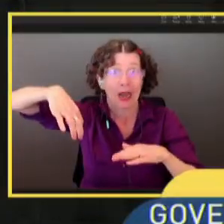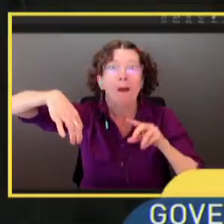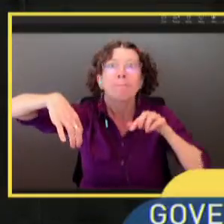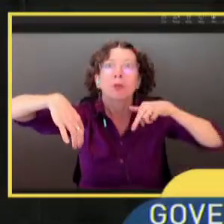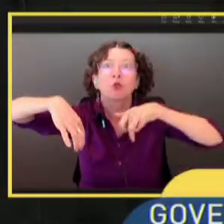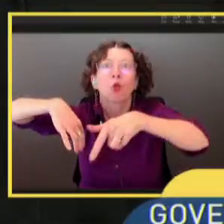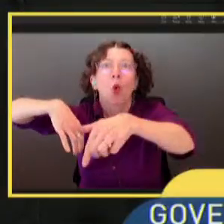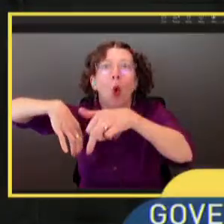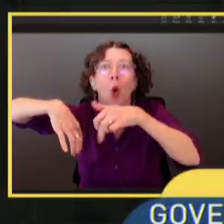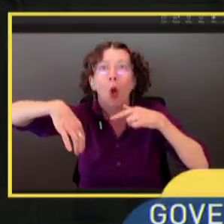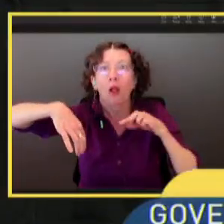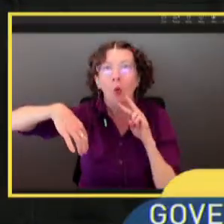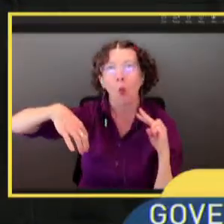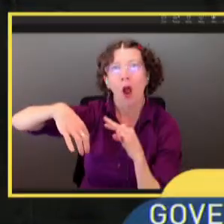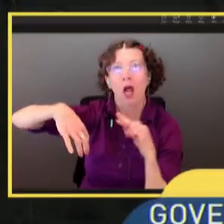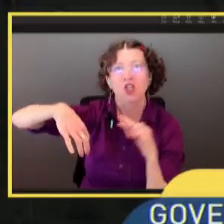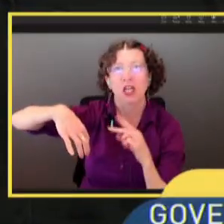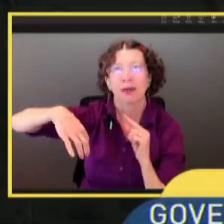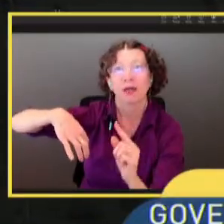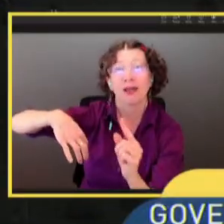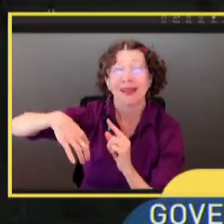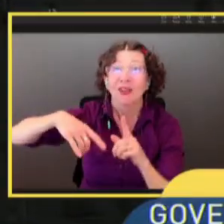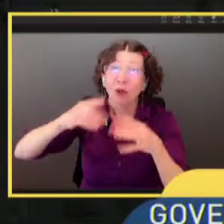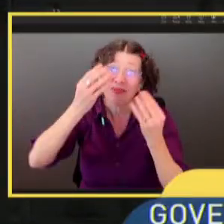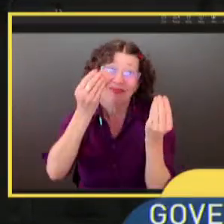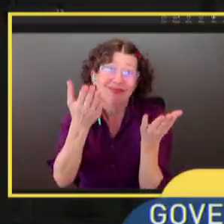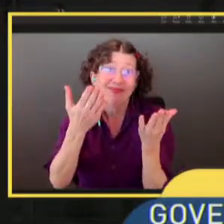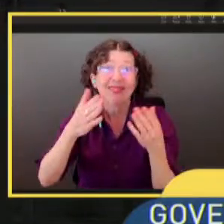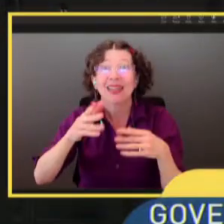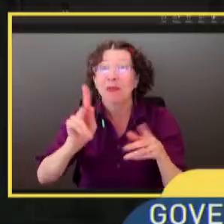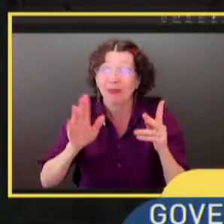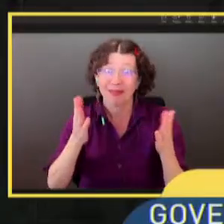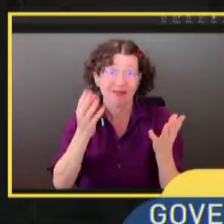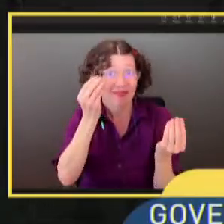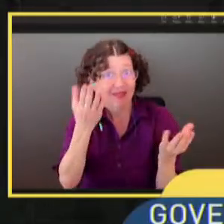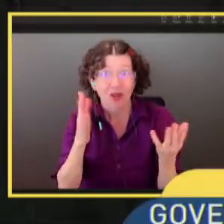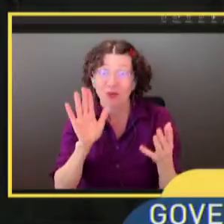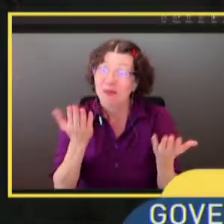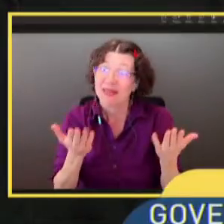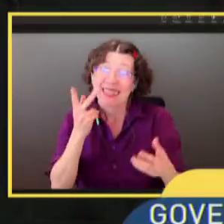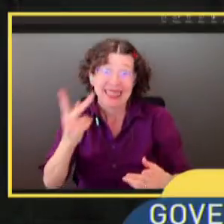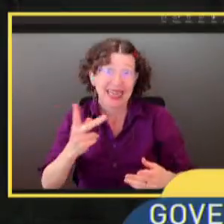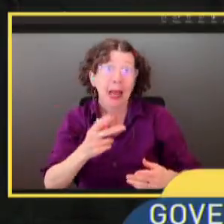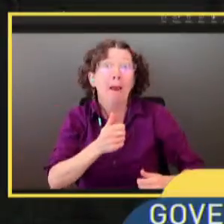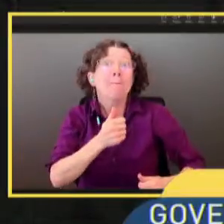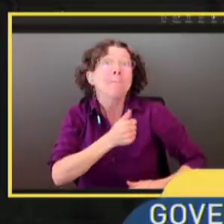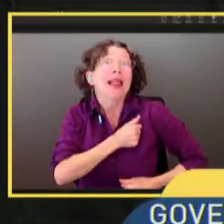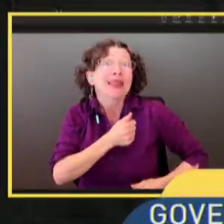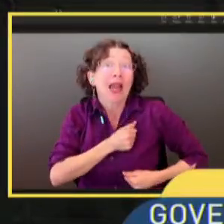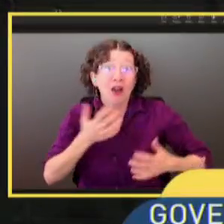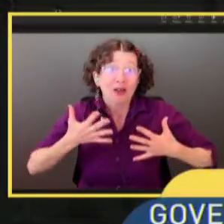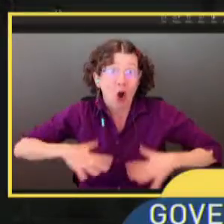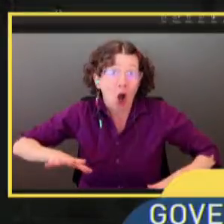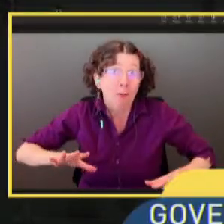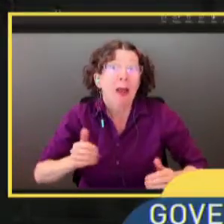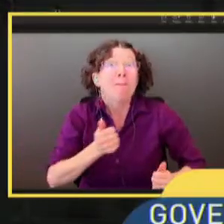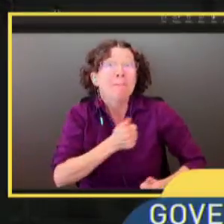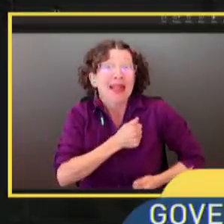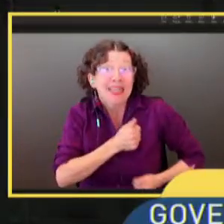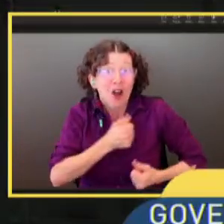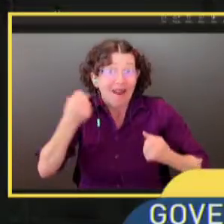crisis that we have. 50 of those National Guard members will be made available to help patrol the levees, eyes on the levee at all